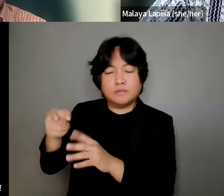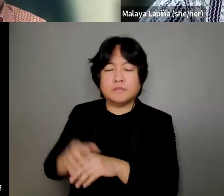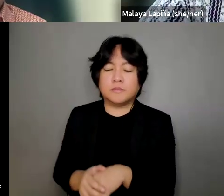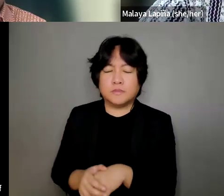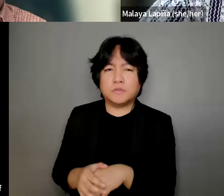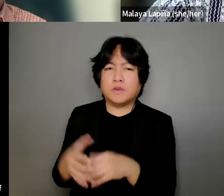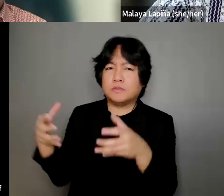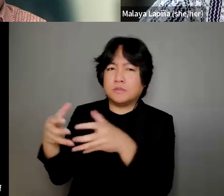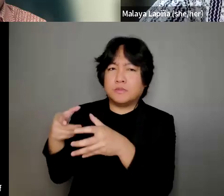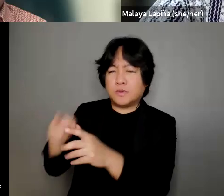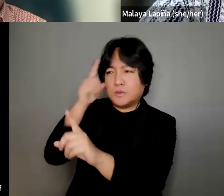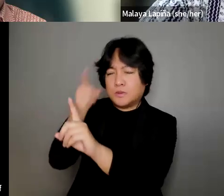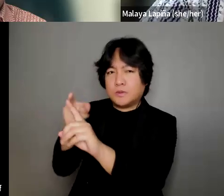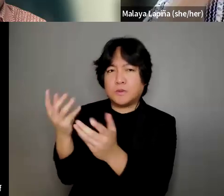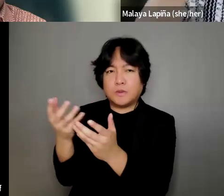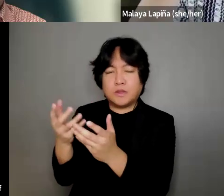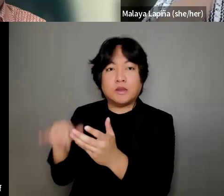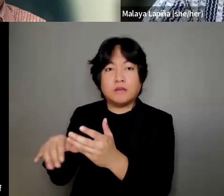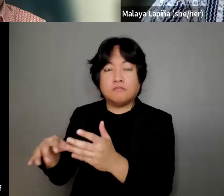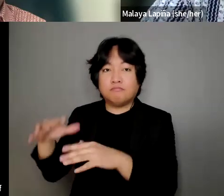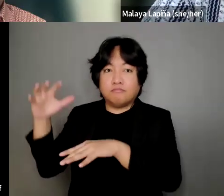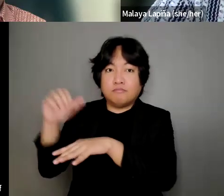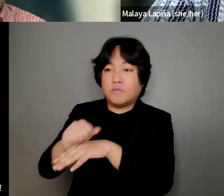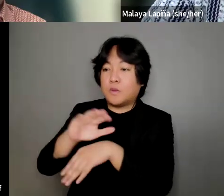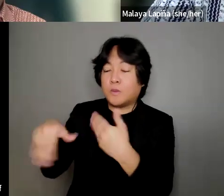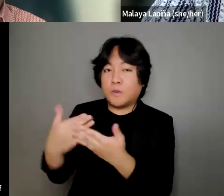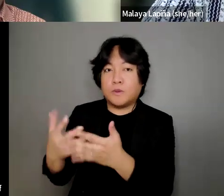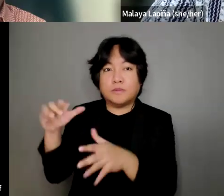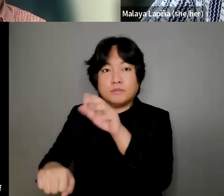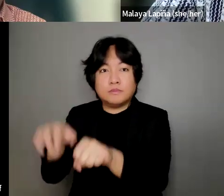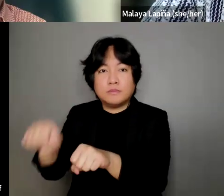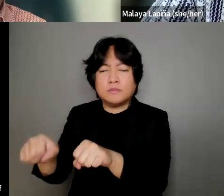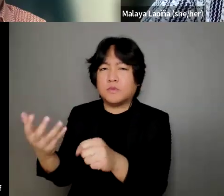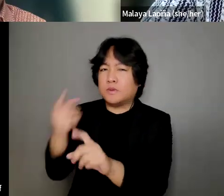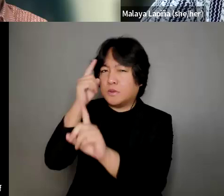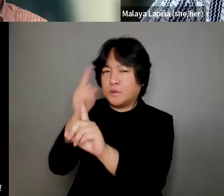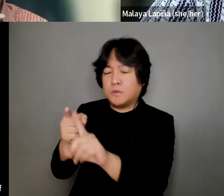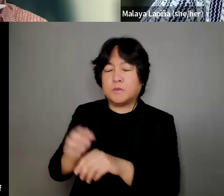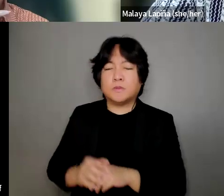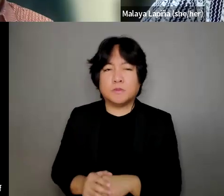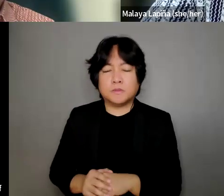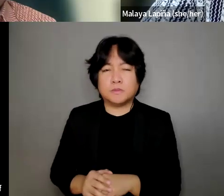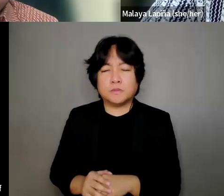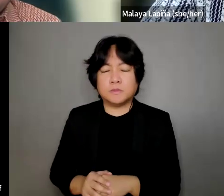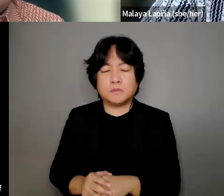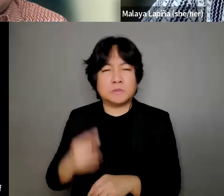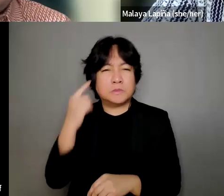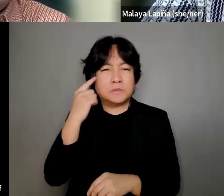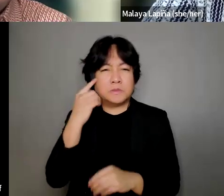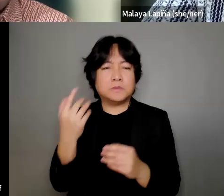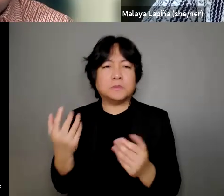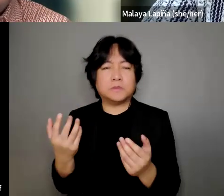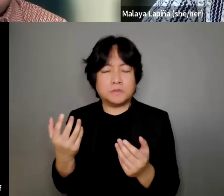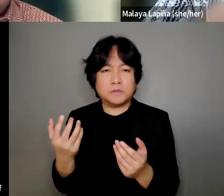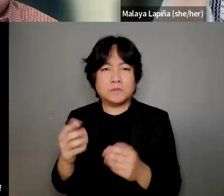goals of decolonizing everything, what are goals. And I think in the field of